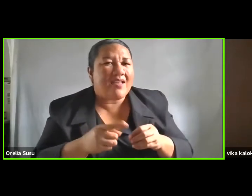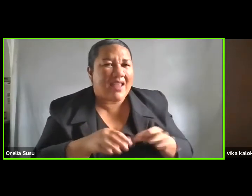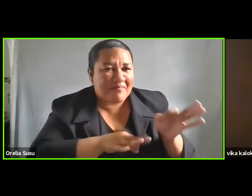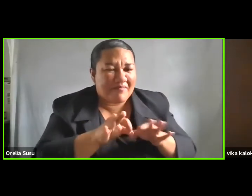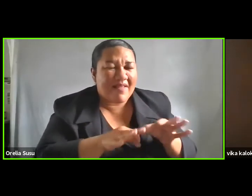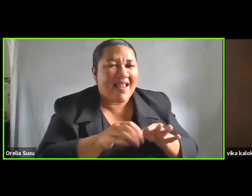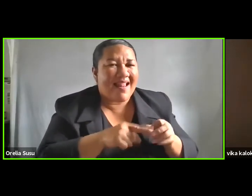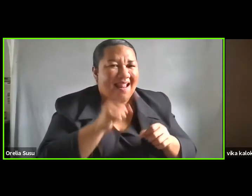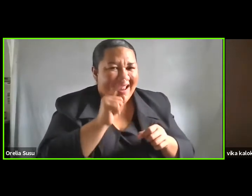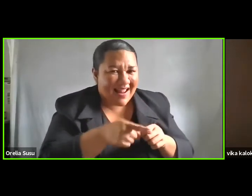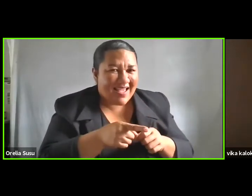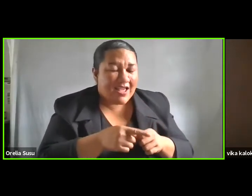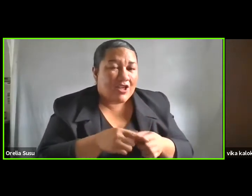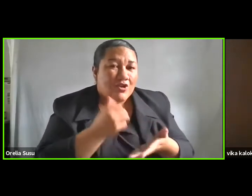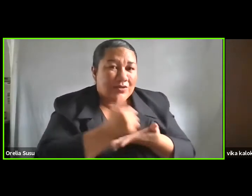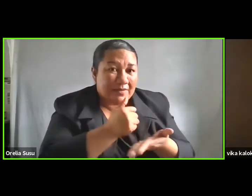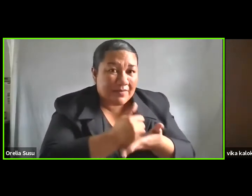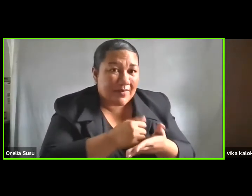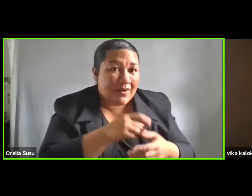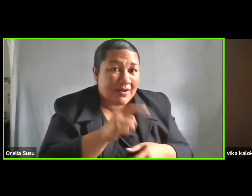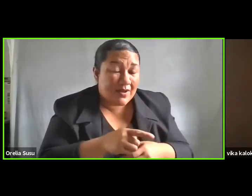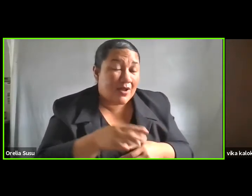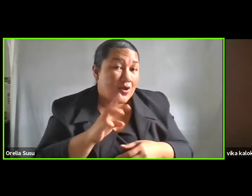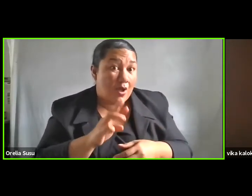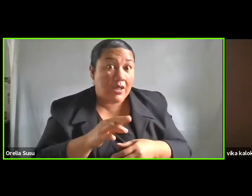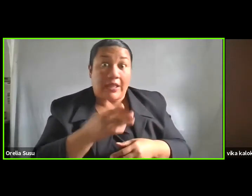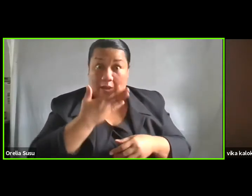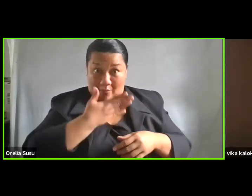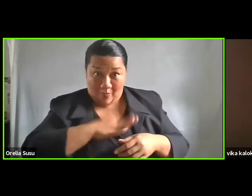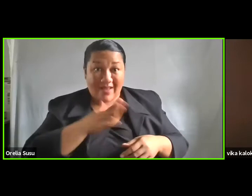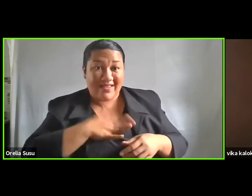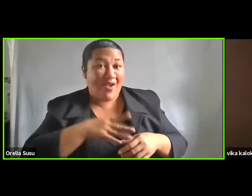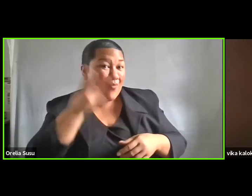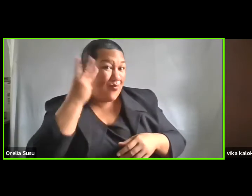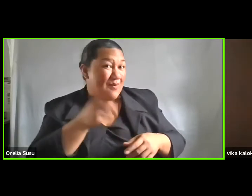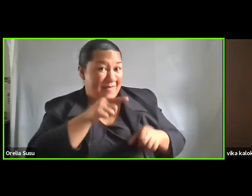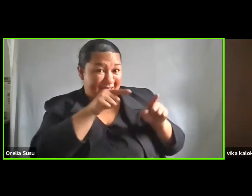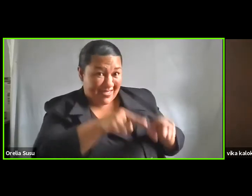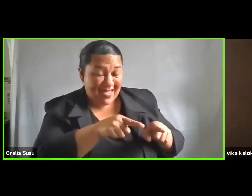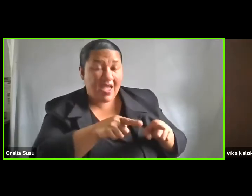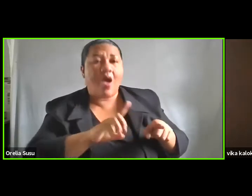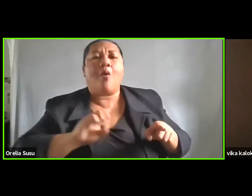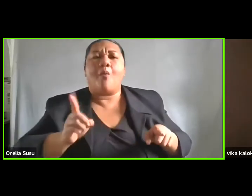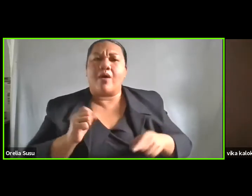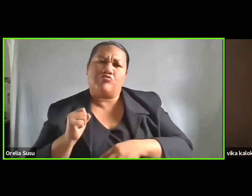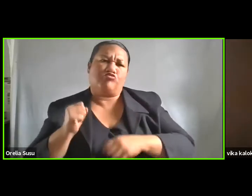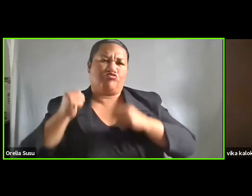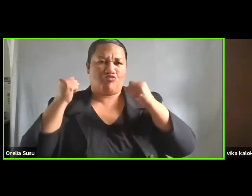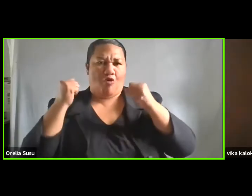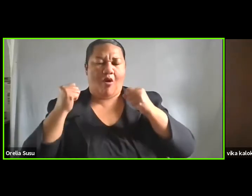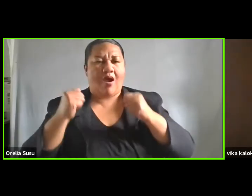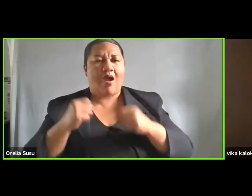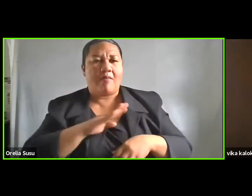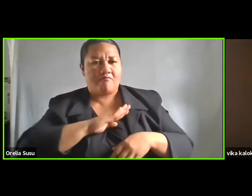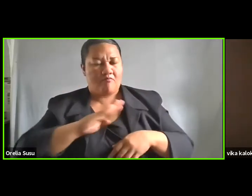accompaniment has made these grassroots women to be bold and firm when speaking about social, economic,